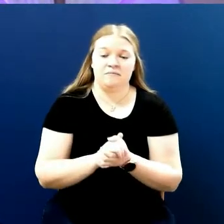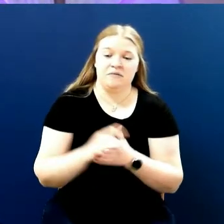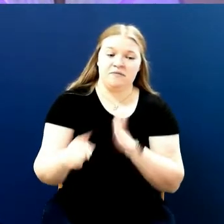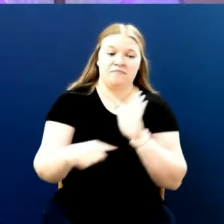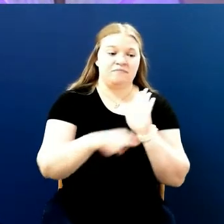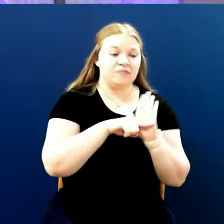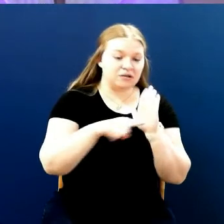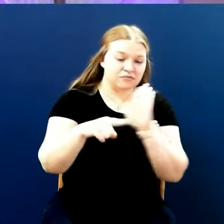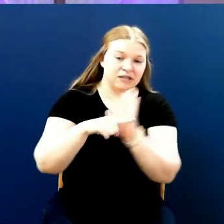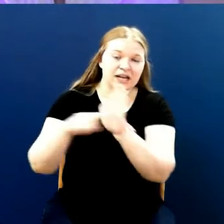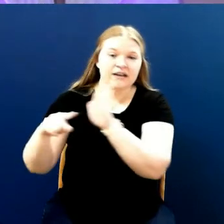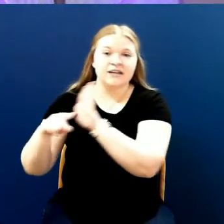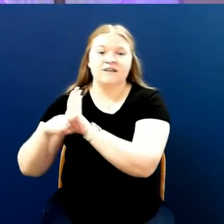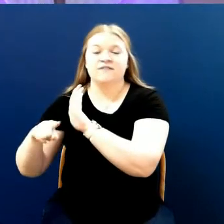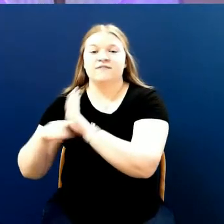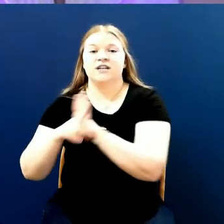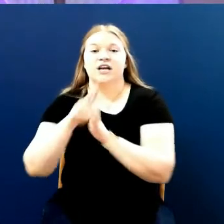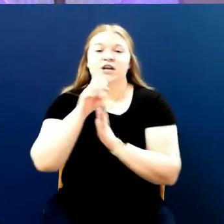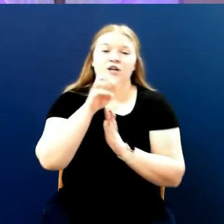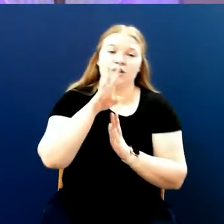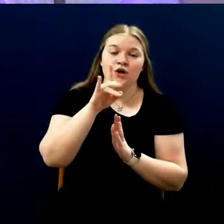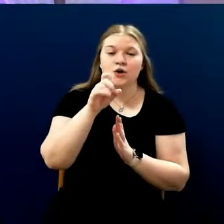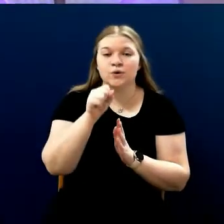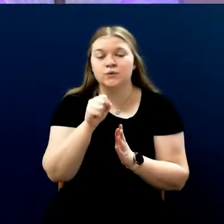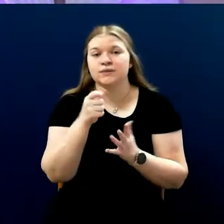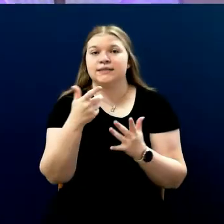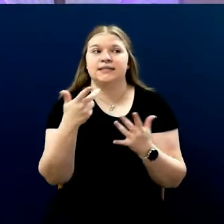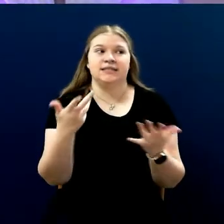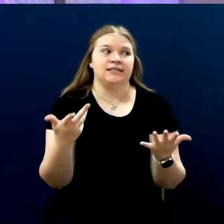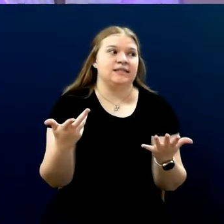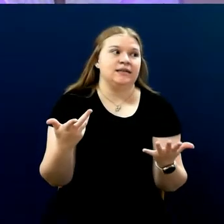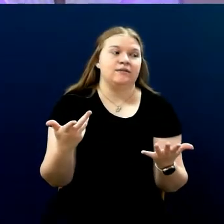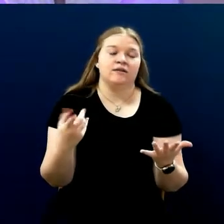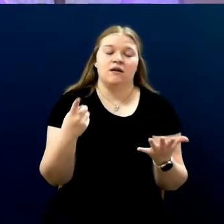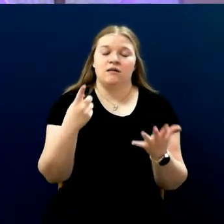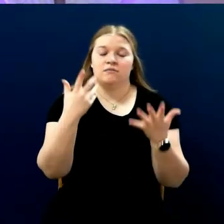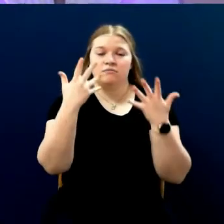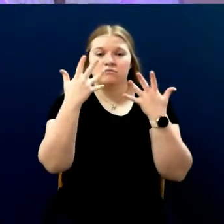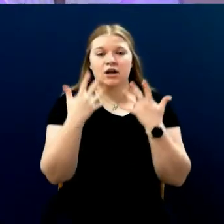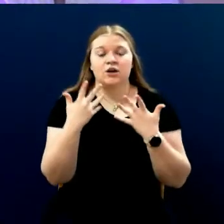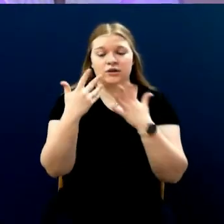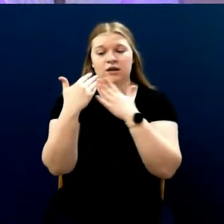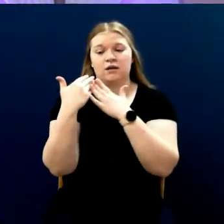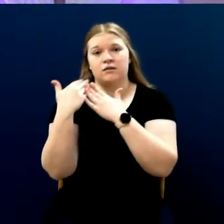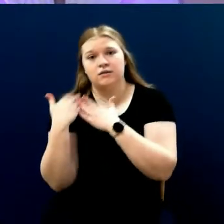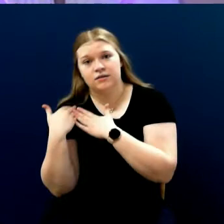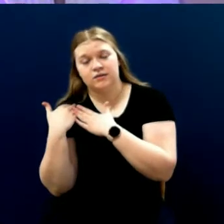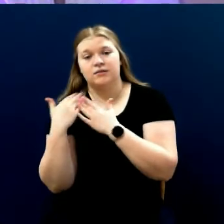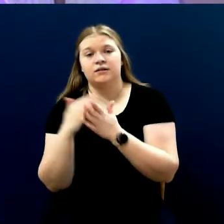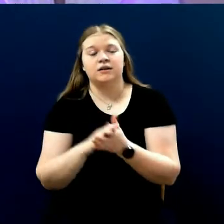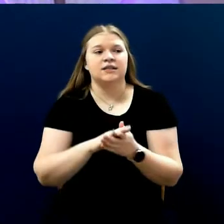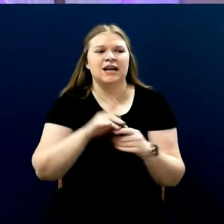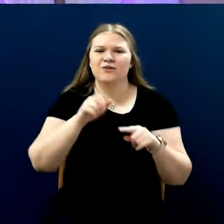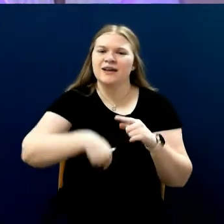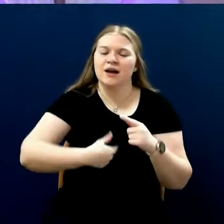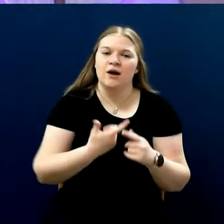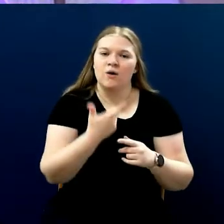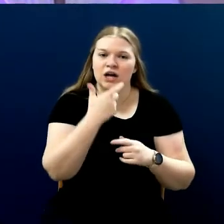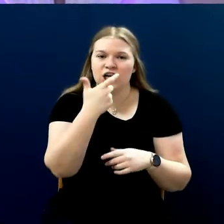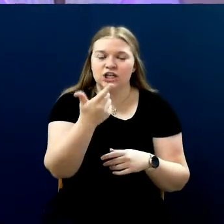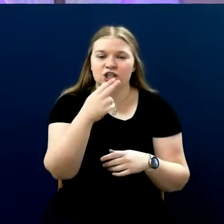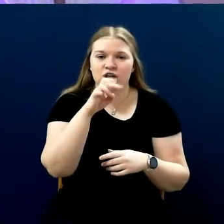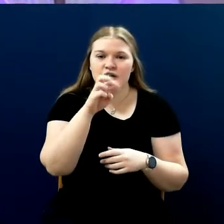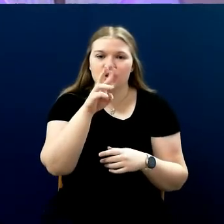negativity or news that just seems to wear you down. I'm not saying you can't watch the news. I'm